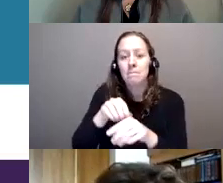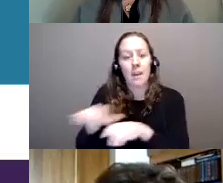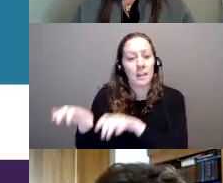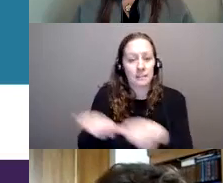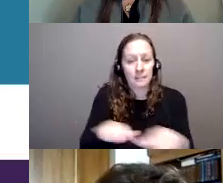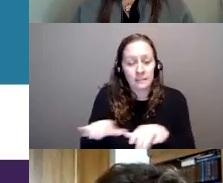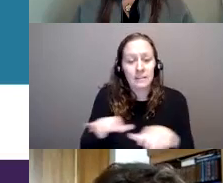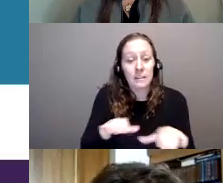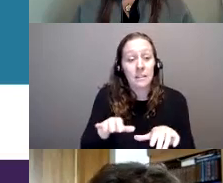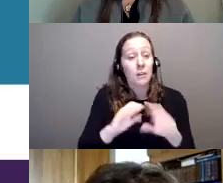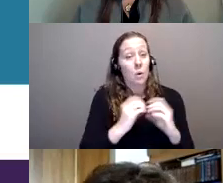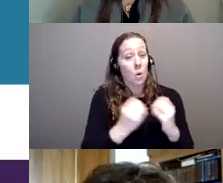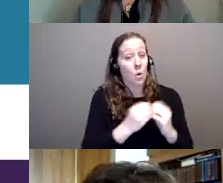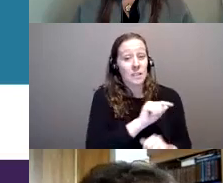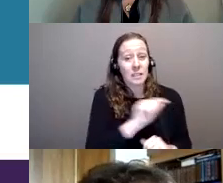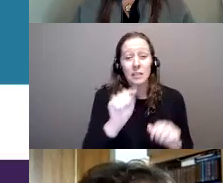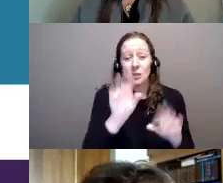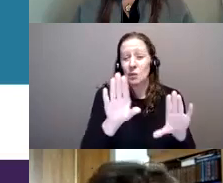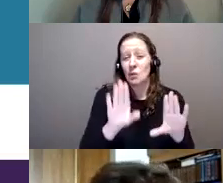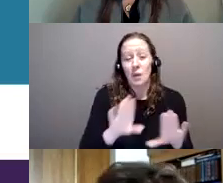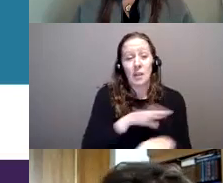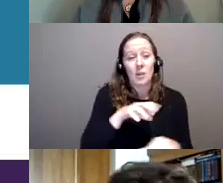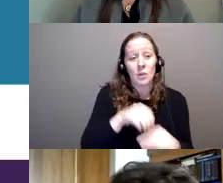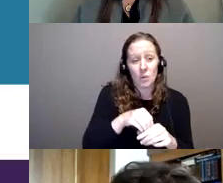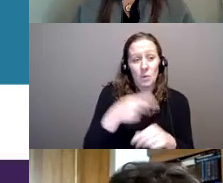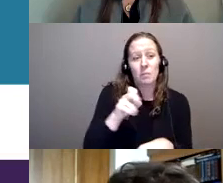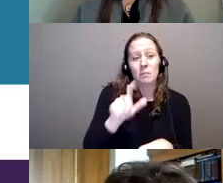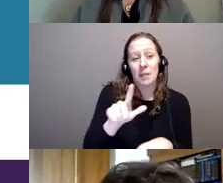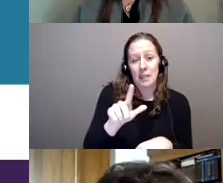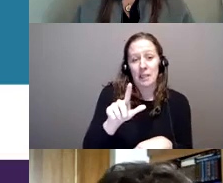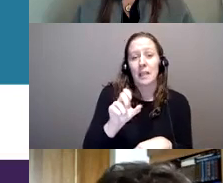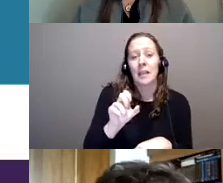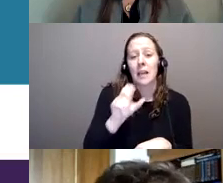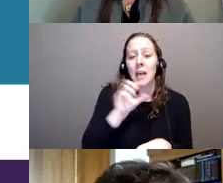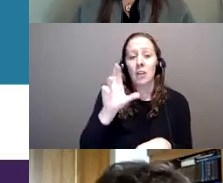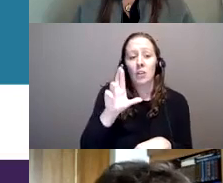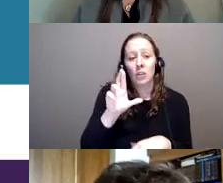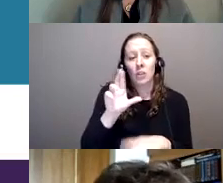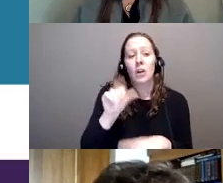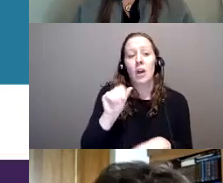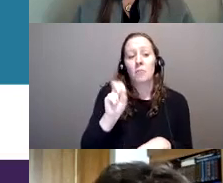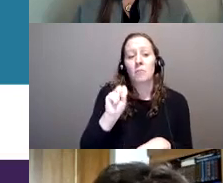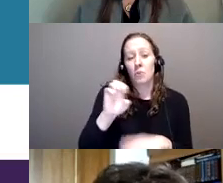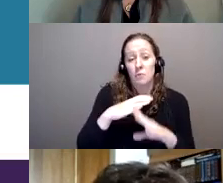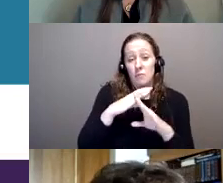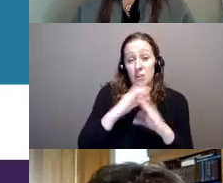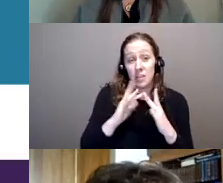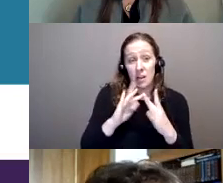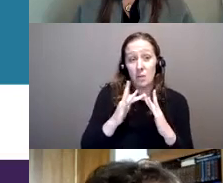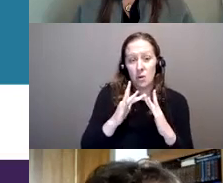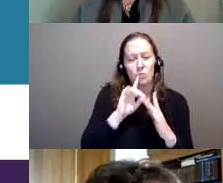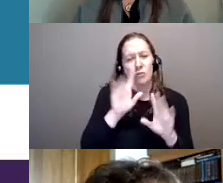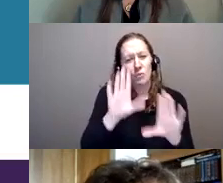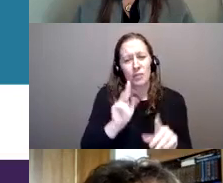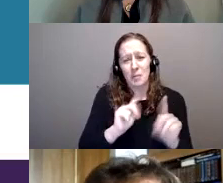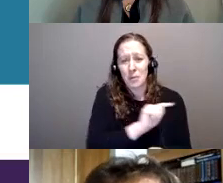great organizations, including the Peel Elder Abuse Prevention Network, wonderful people to work with, and I hope to